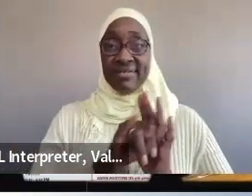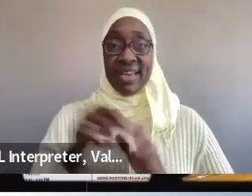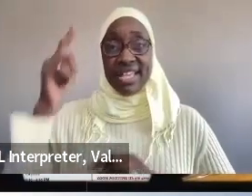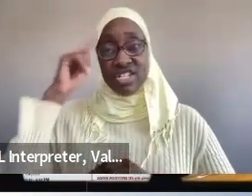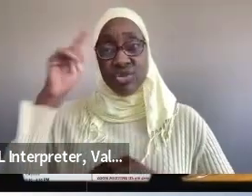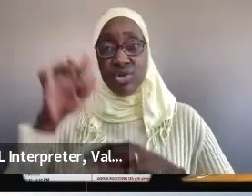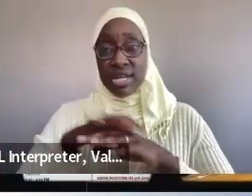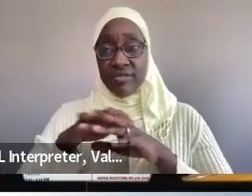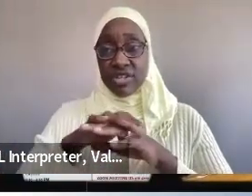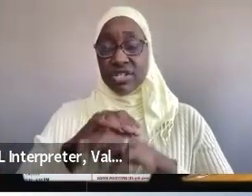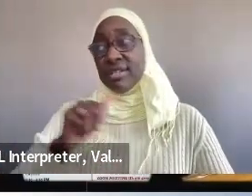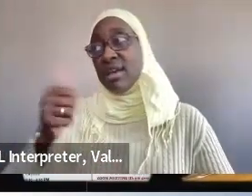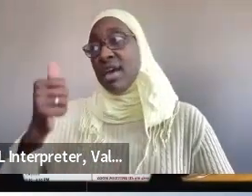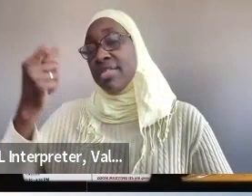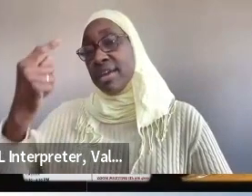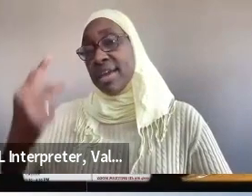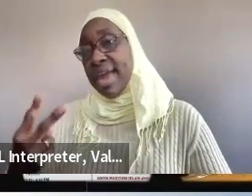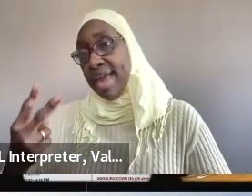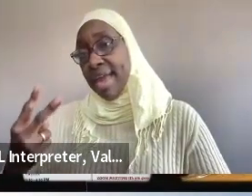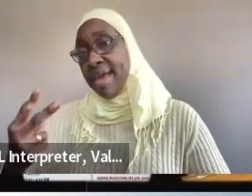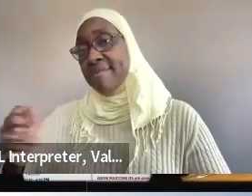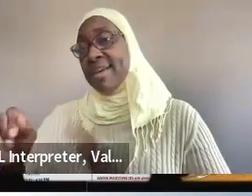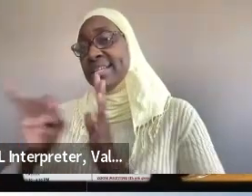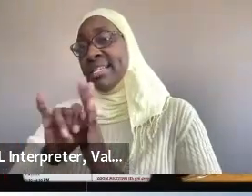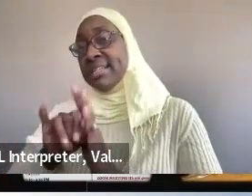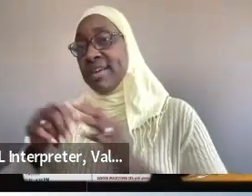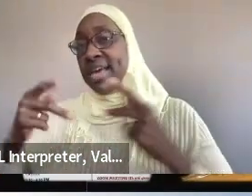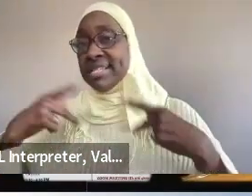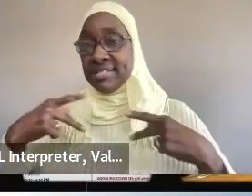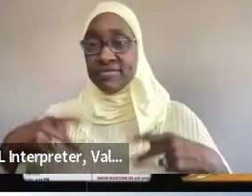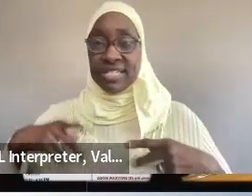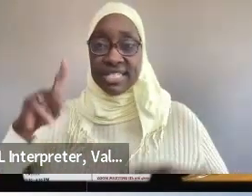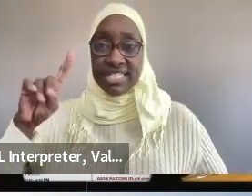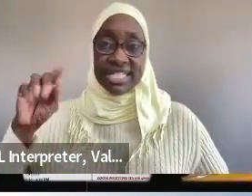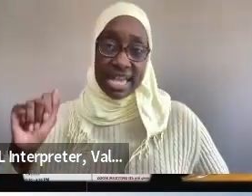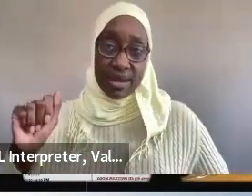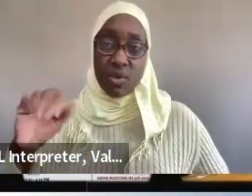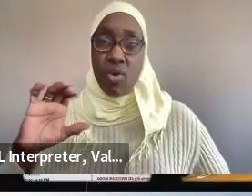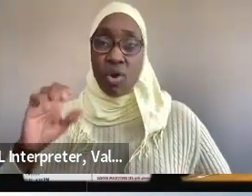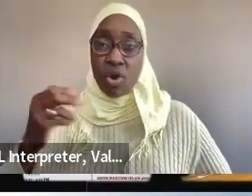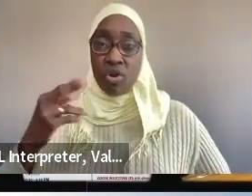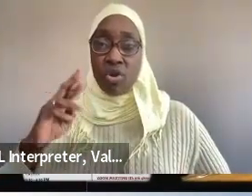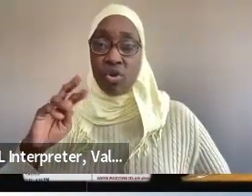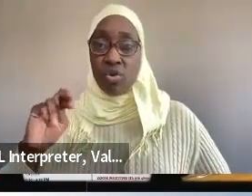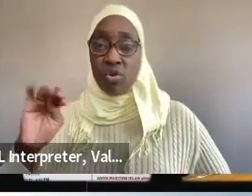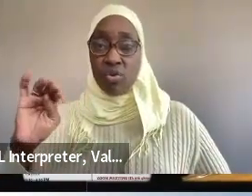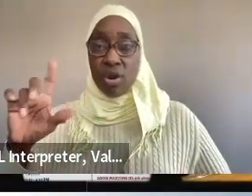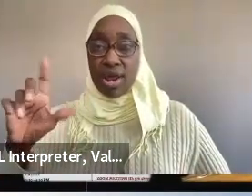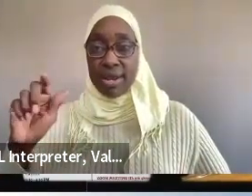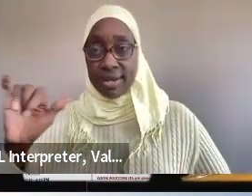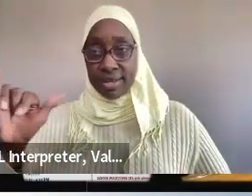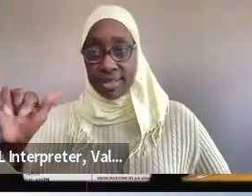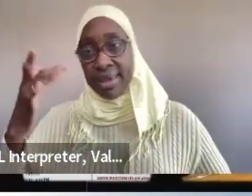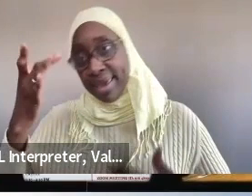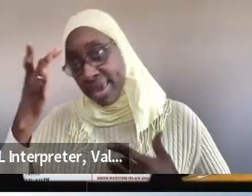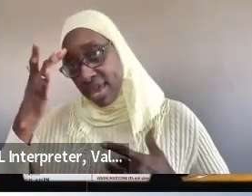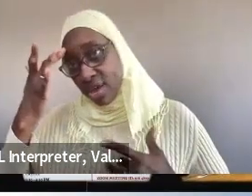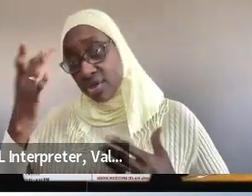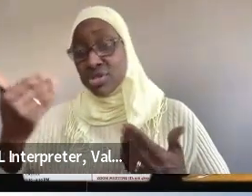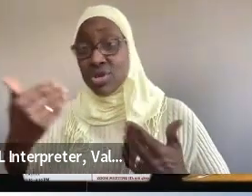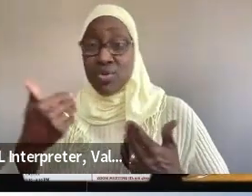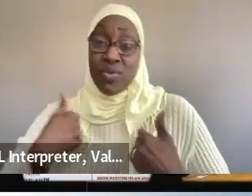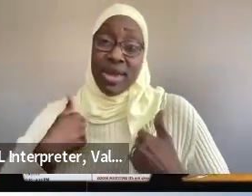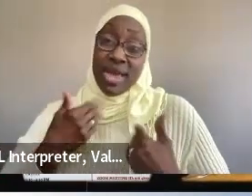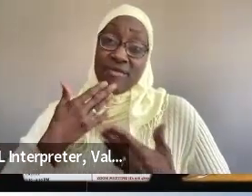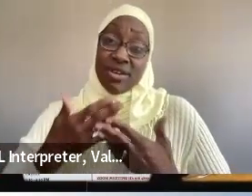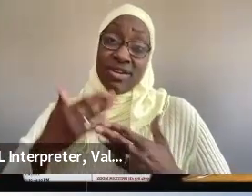disabled, chronically ill, or something else. So I think that that's great that it happened to work out like that and we have a good balance. And I also